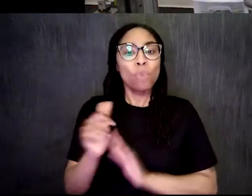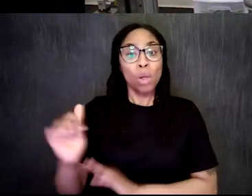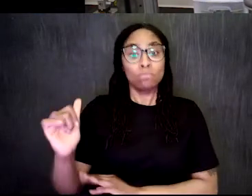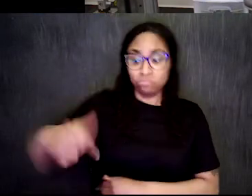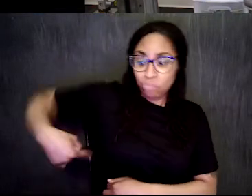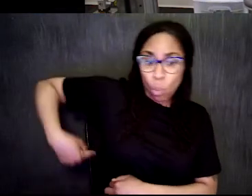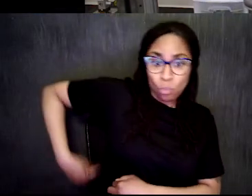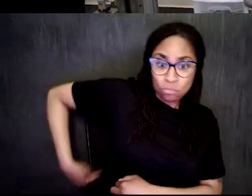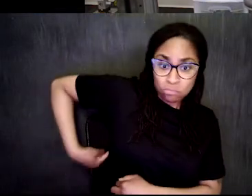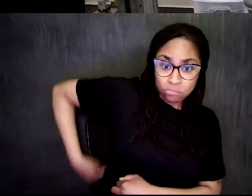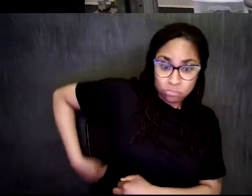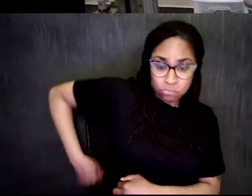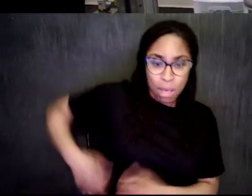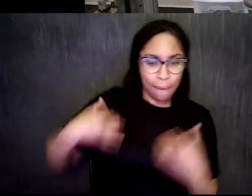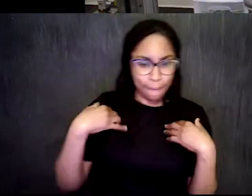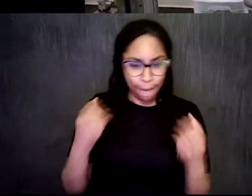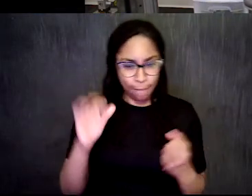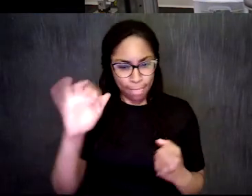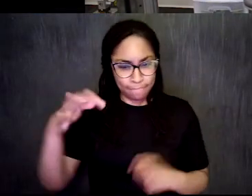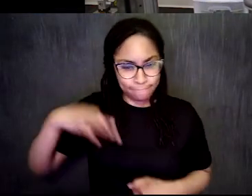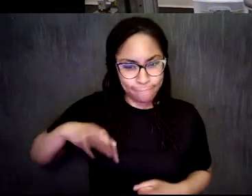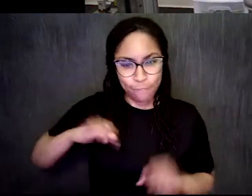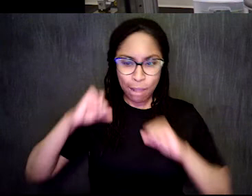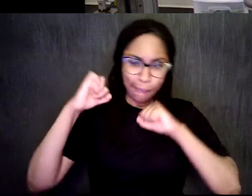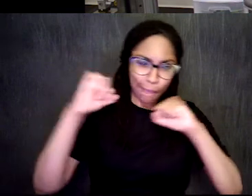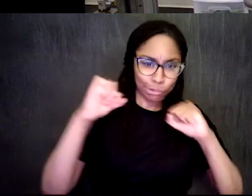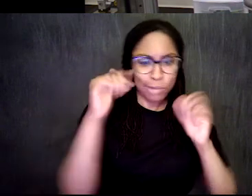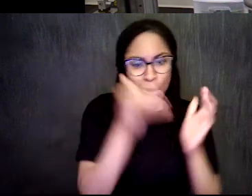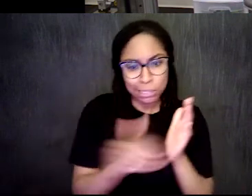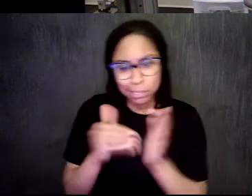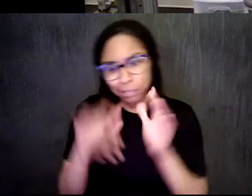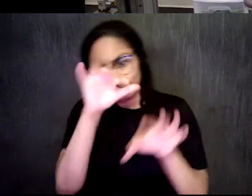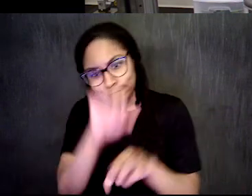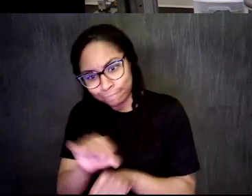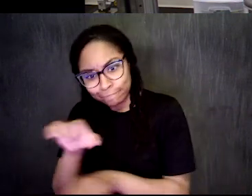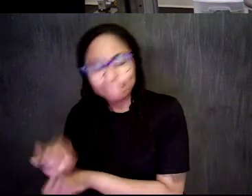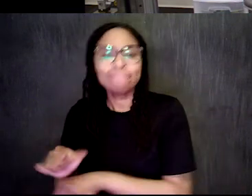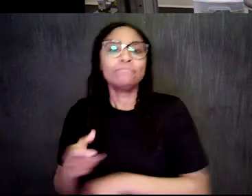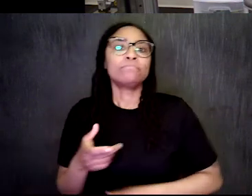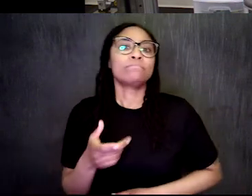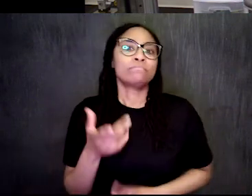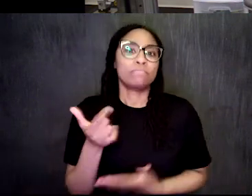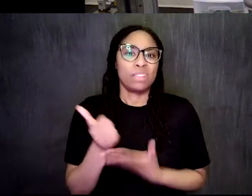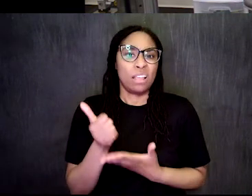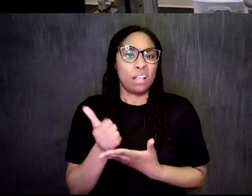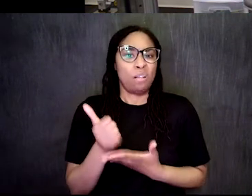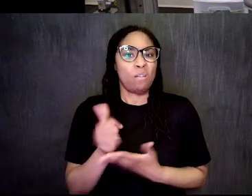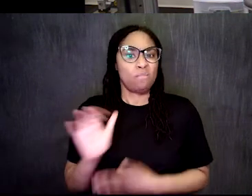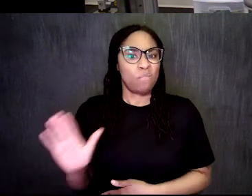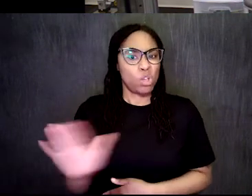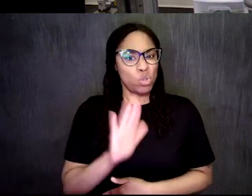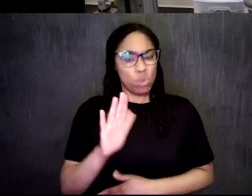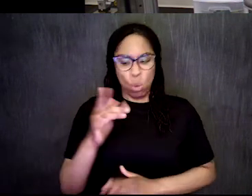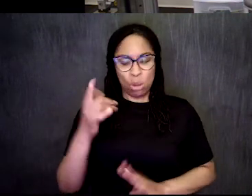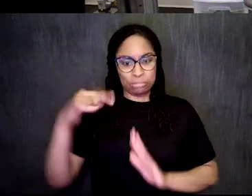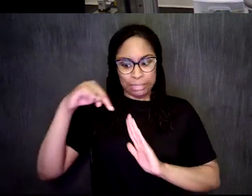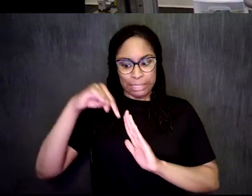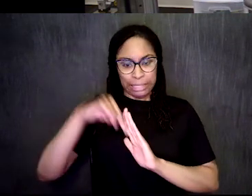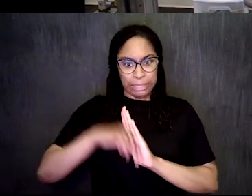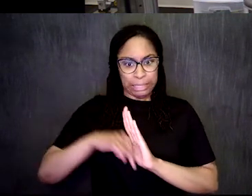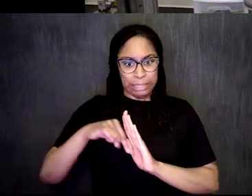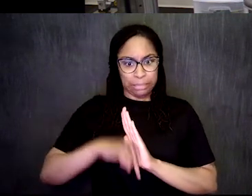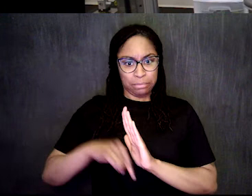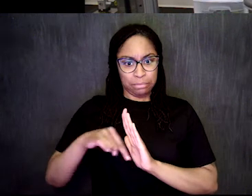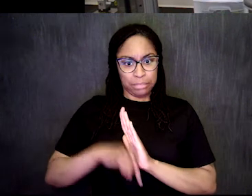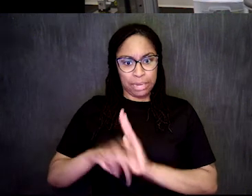video for low back health. So the benefits of this exercise routine, we're going to help activate